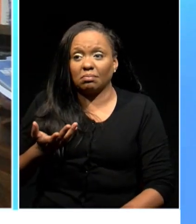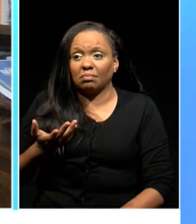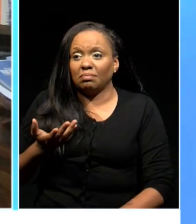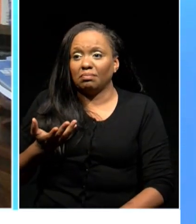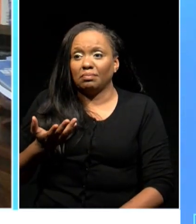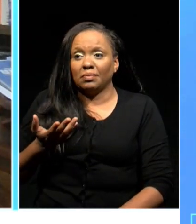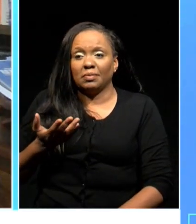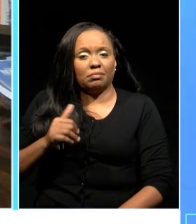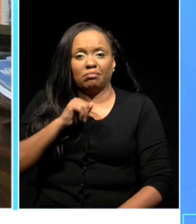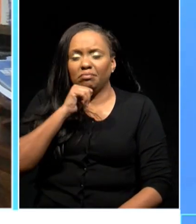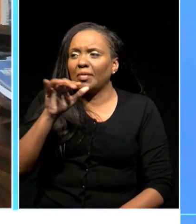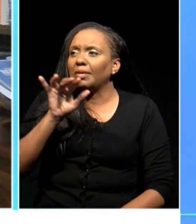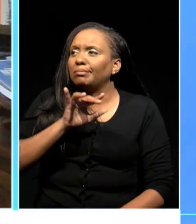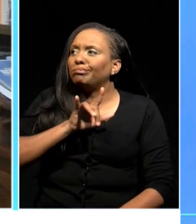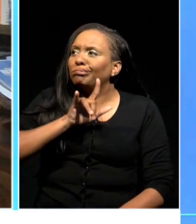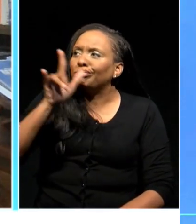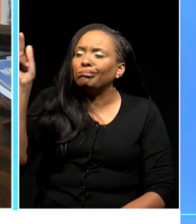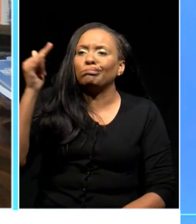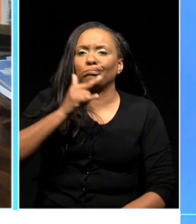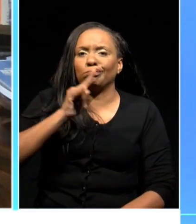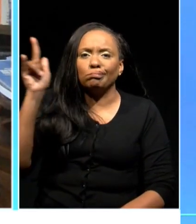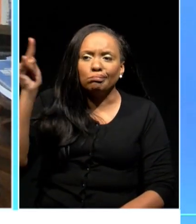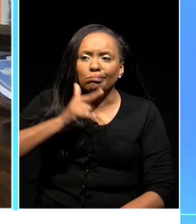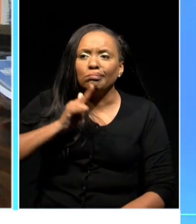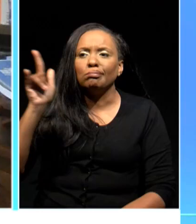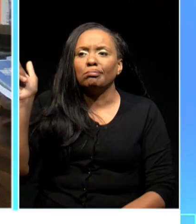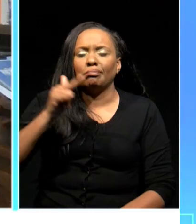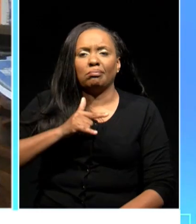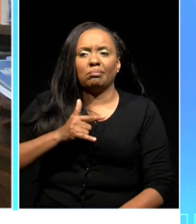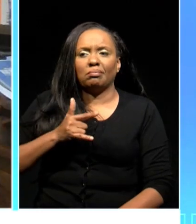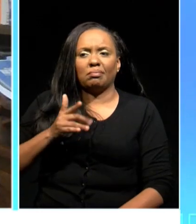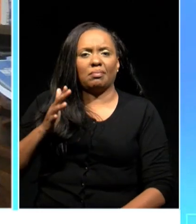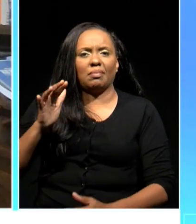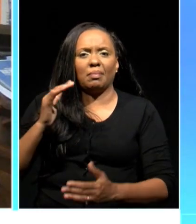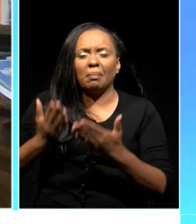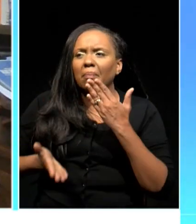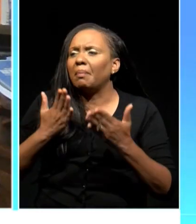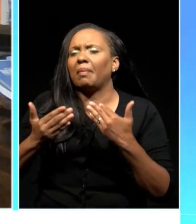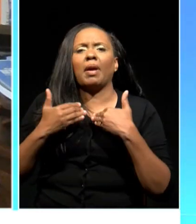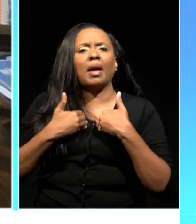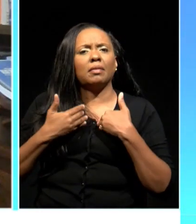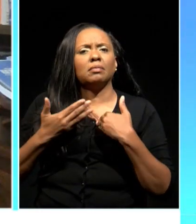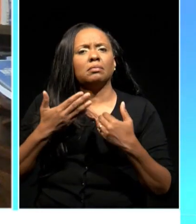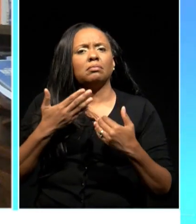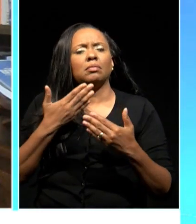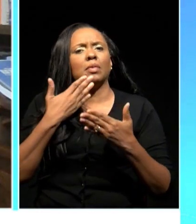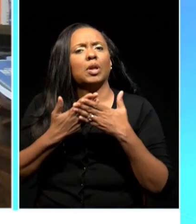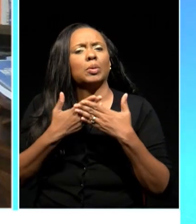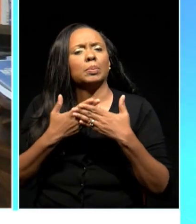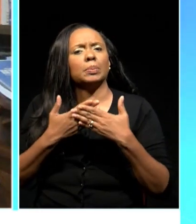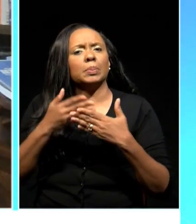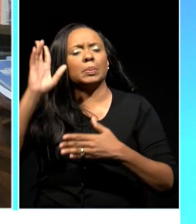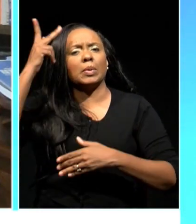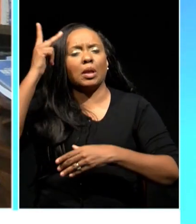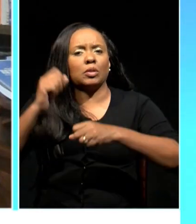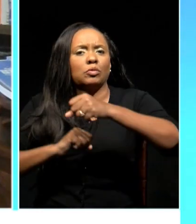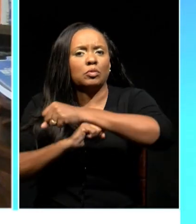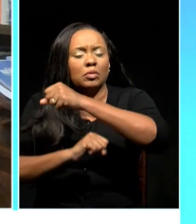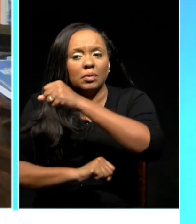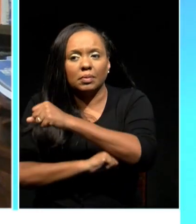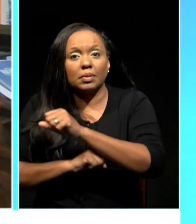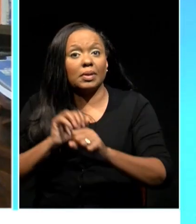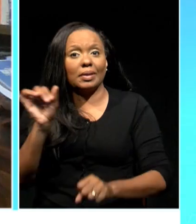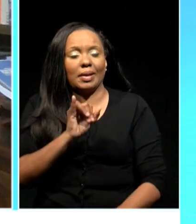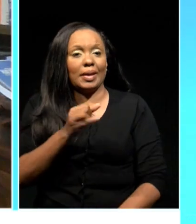North America, the US, and so forth and the other. That thing would have given us sort of a political clout, political resources that Mia Motley has